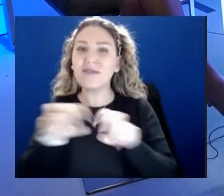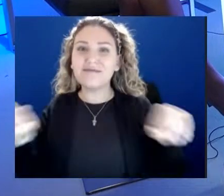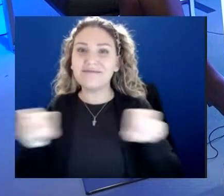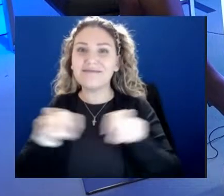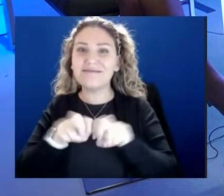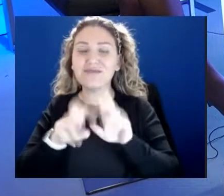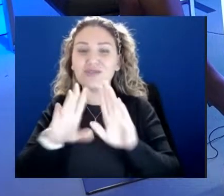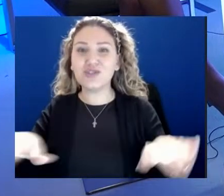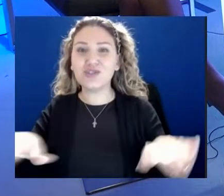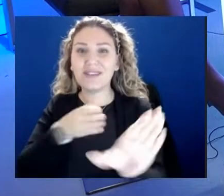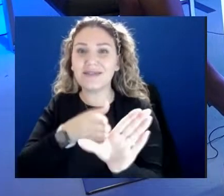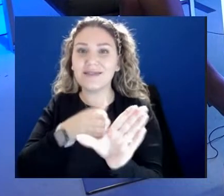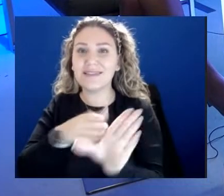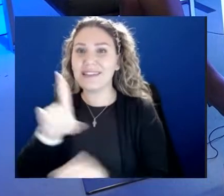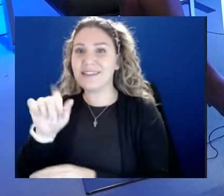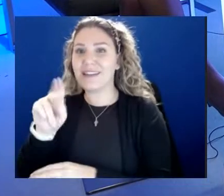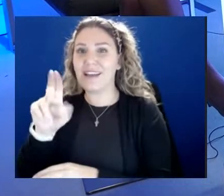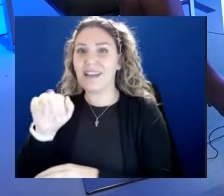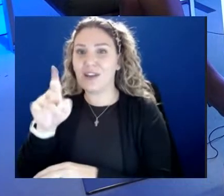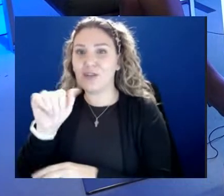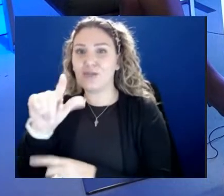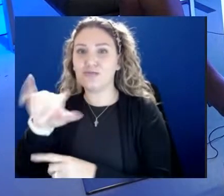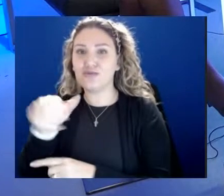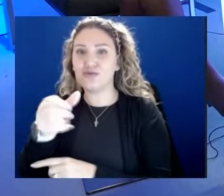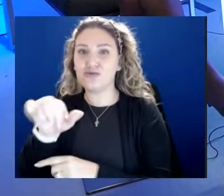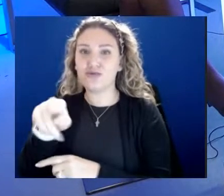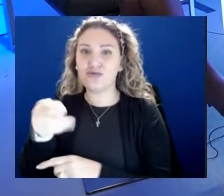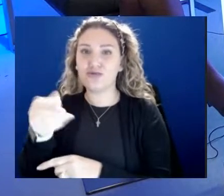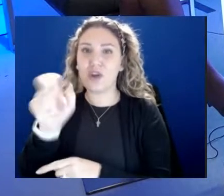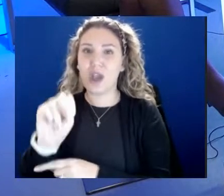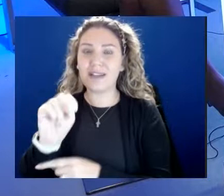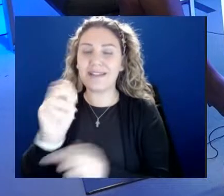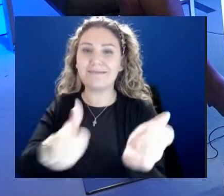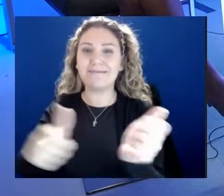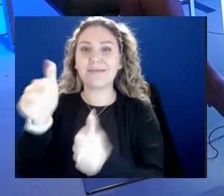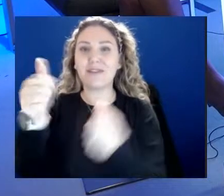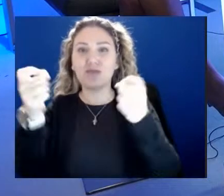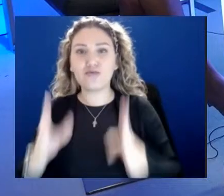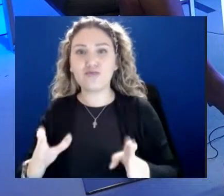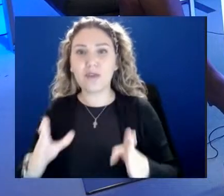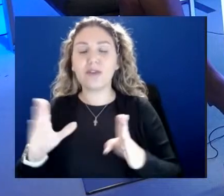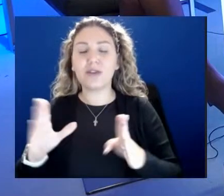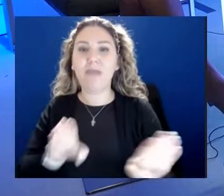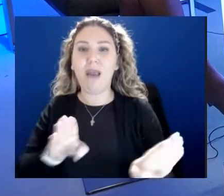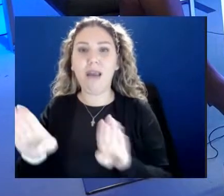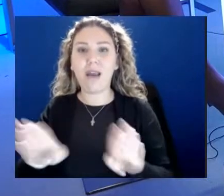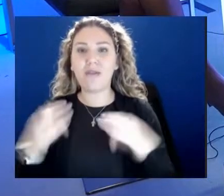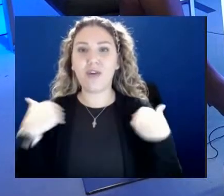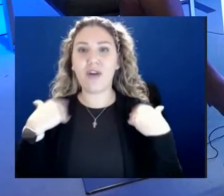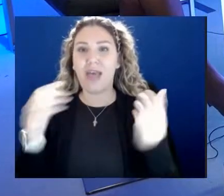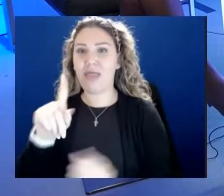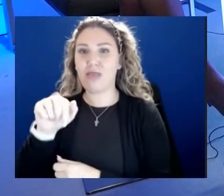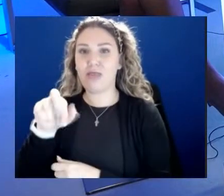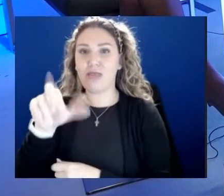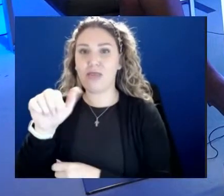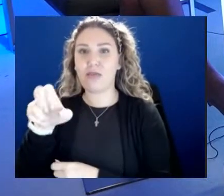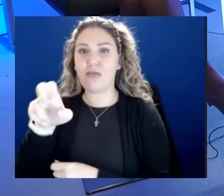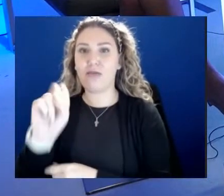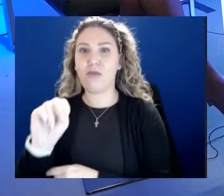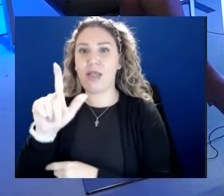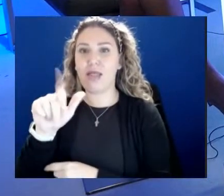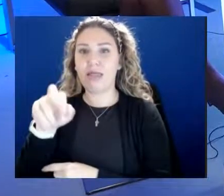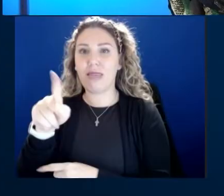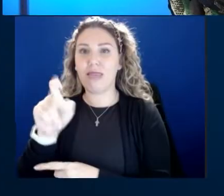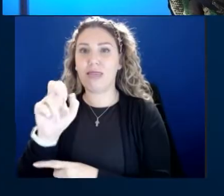is here, along with Executive Director of Mental and Behavioral Health, Lauren Lucht. Ladies, good to see you today. Also joining us